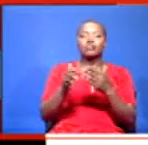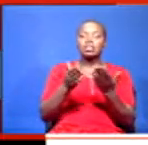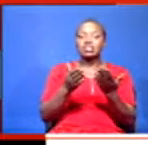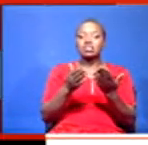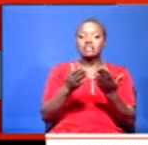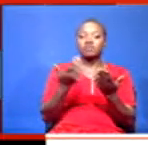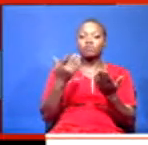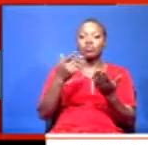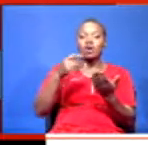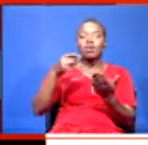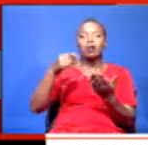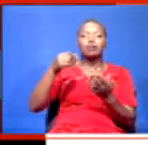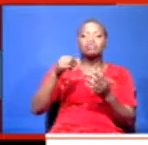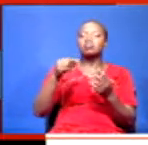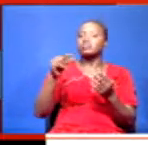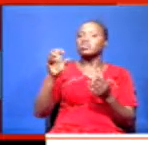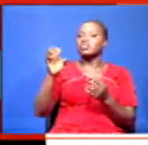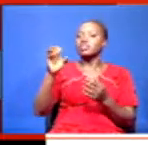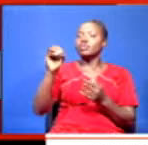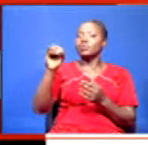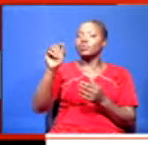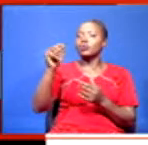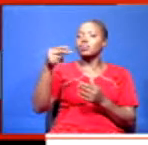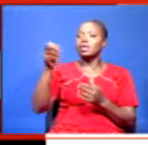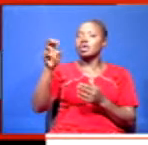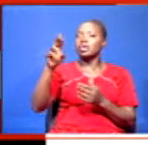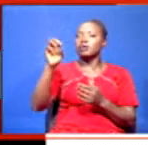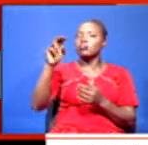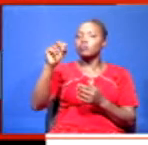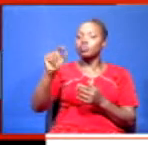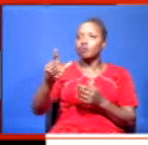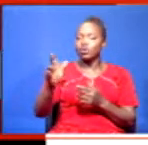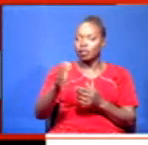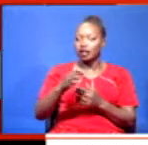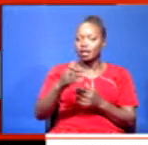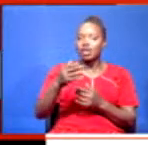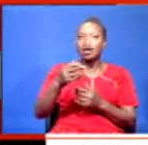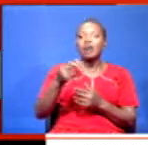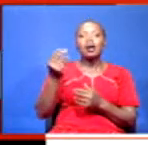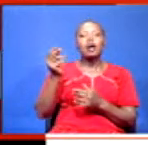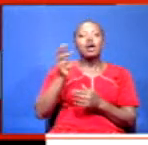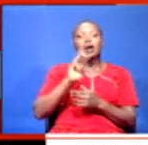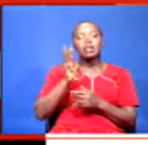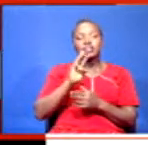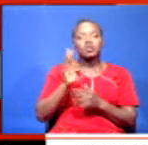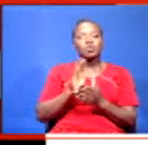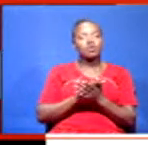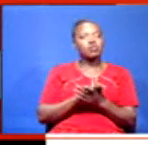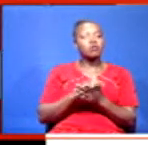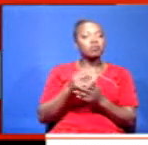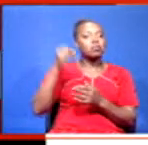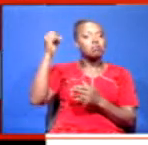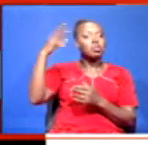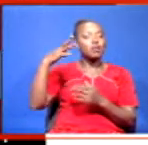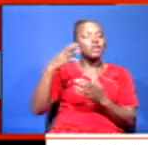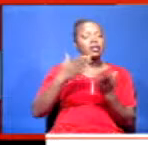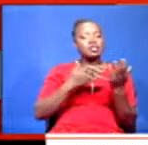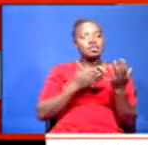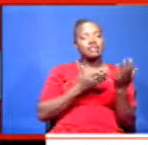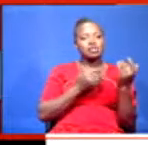electricity, to geothermal, to hydro, you know, to thermal power. So you expect a lot of people